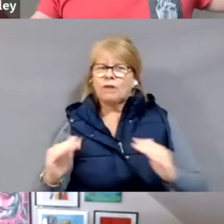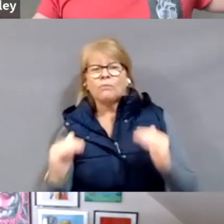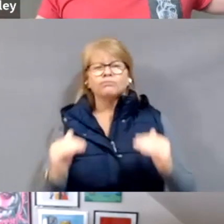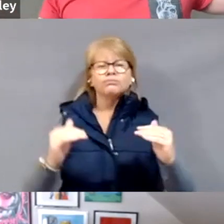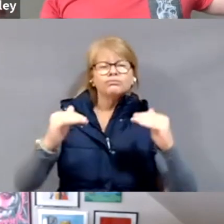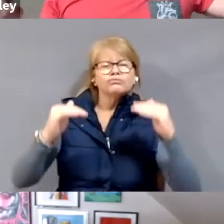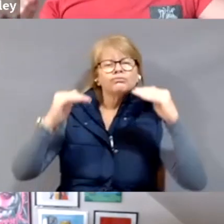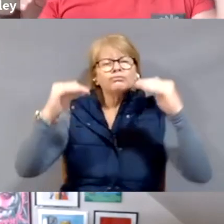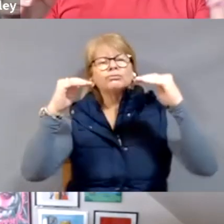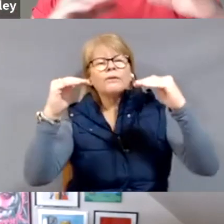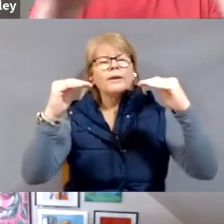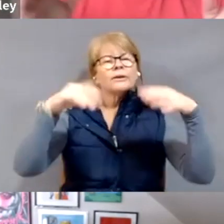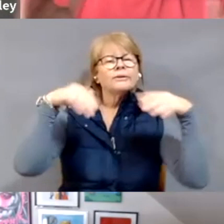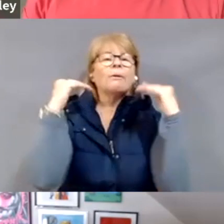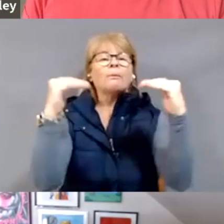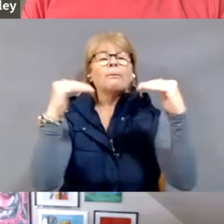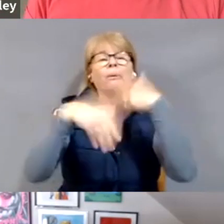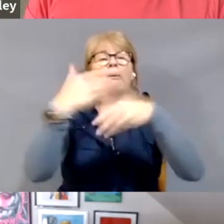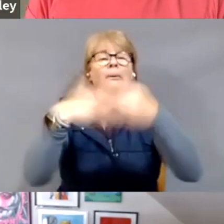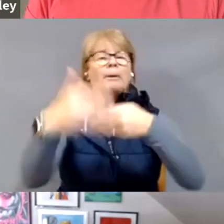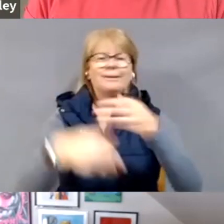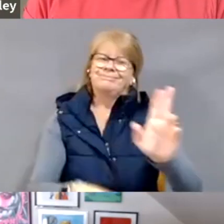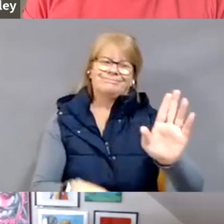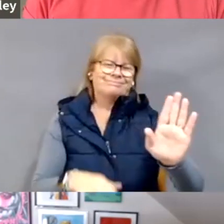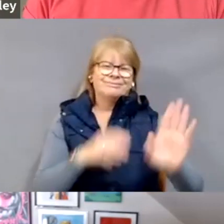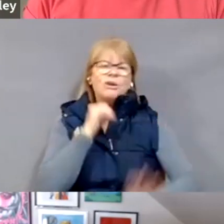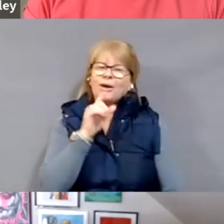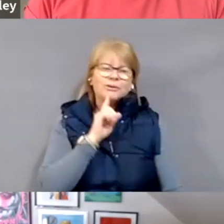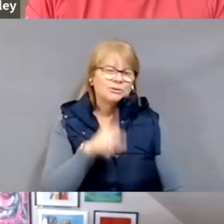of coast. And then neither of those are really true.